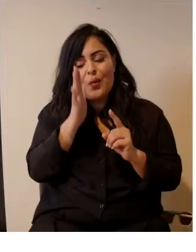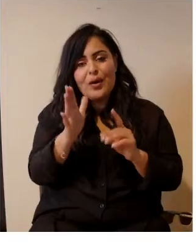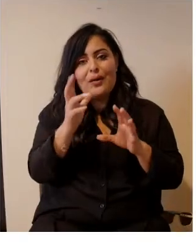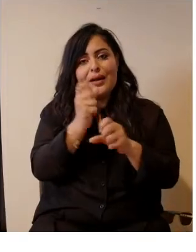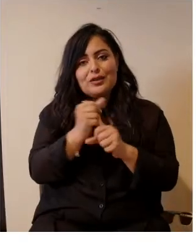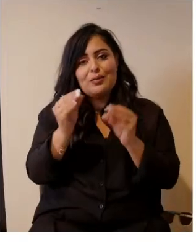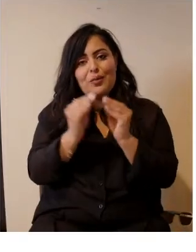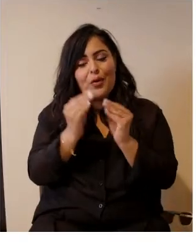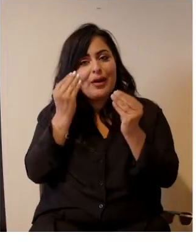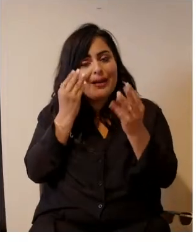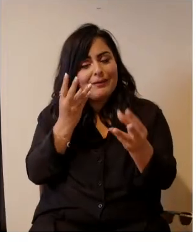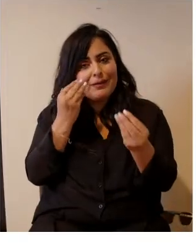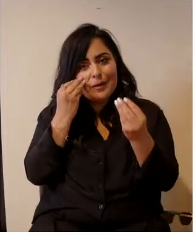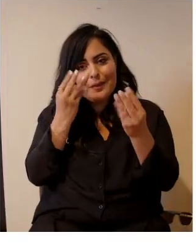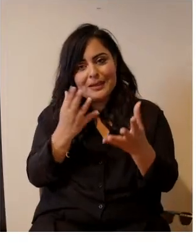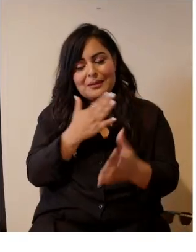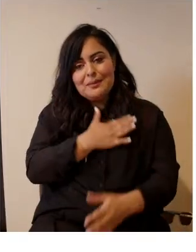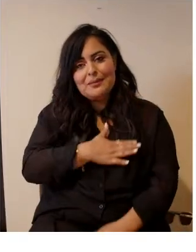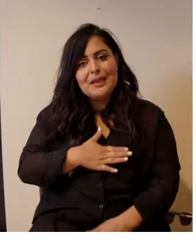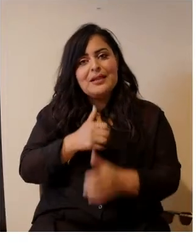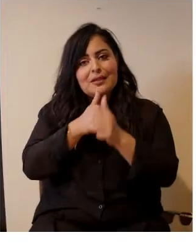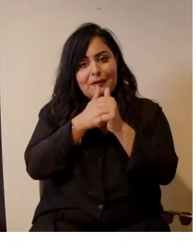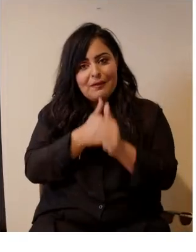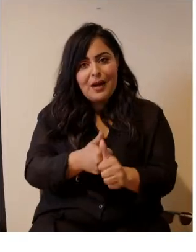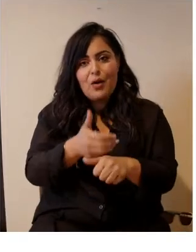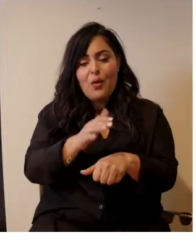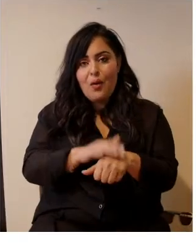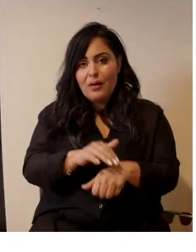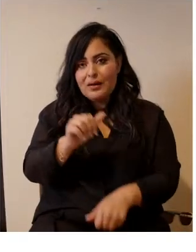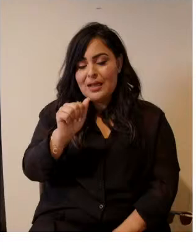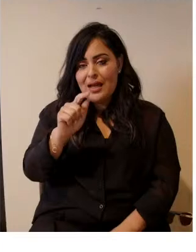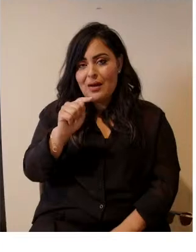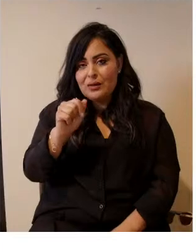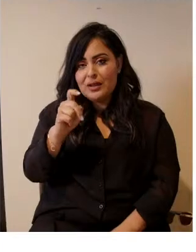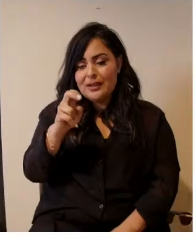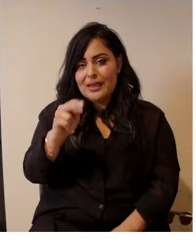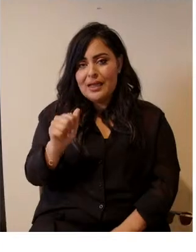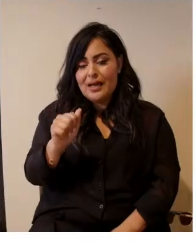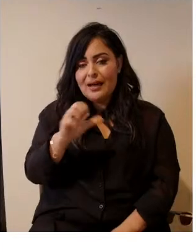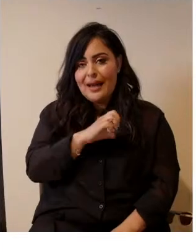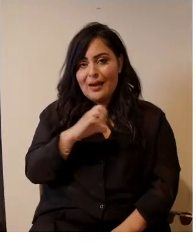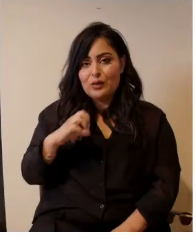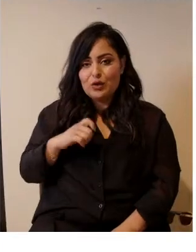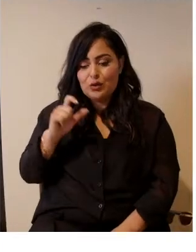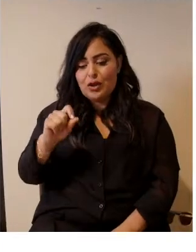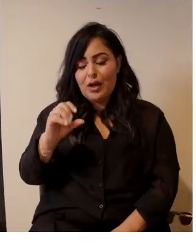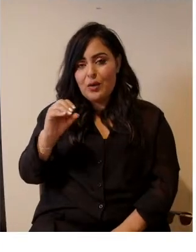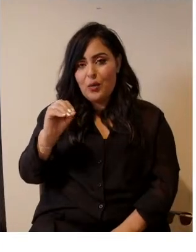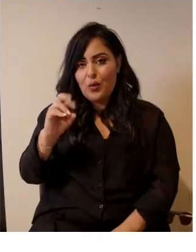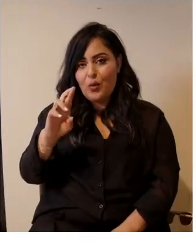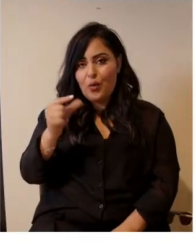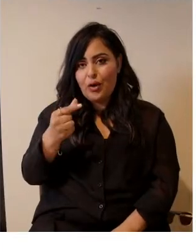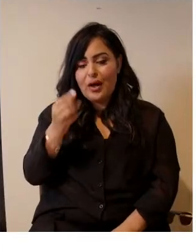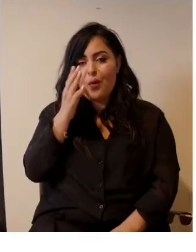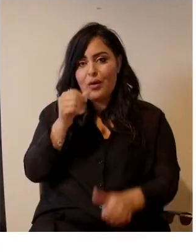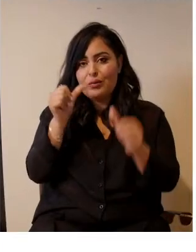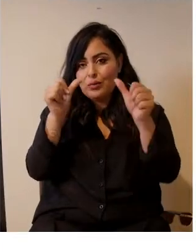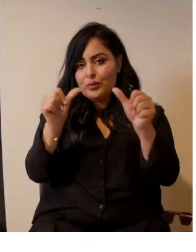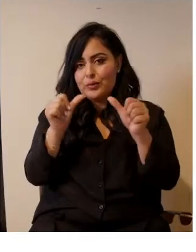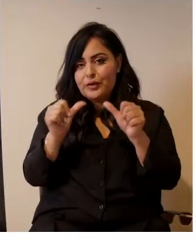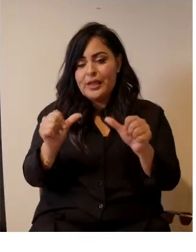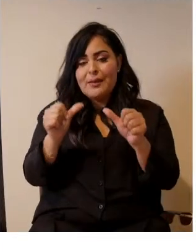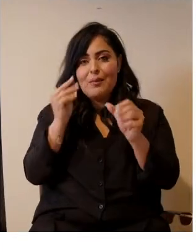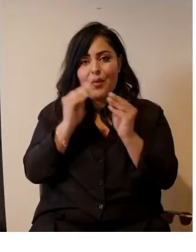the information. Please follow us on the AltadenaTownCouncil.org website, where we will list the information for the gathering that we